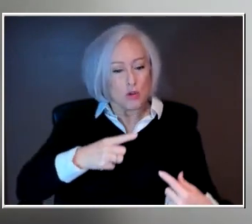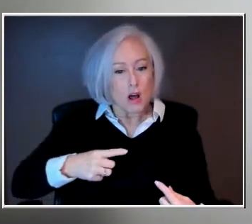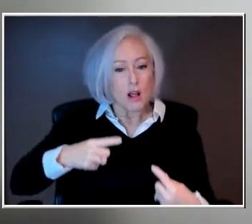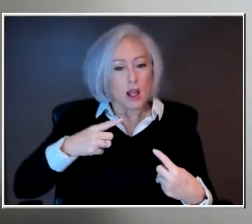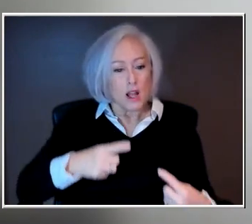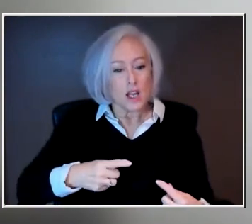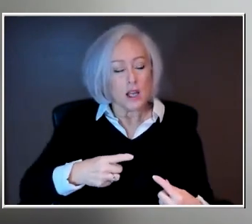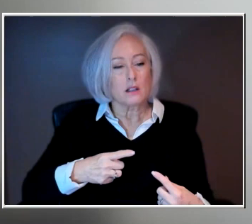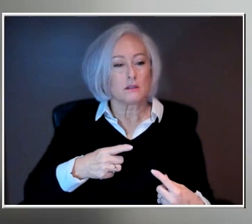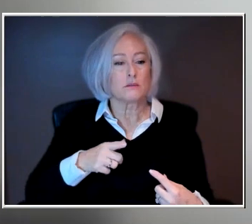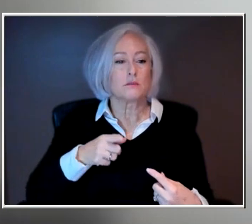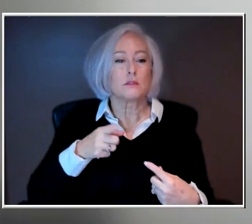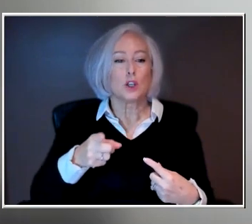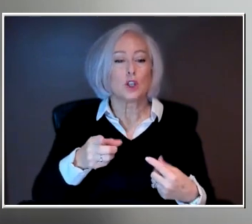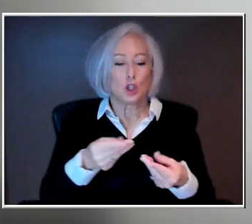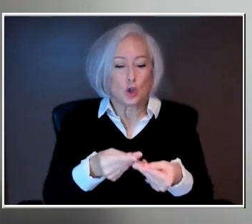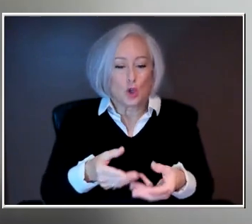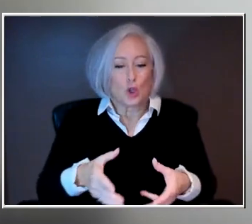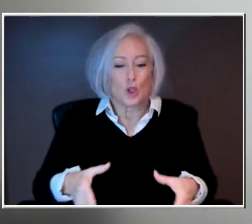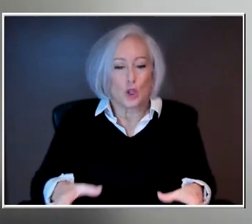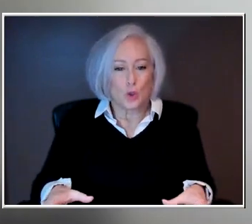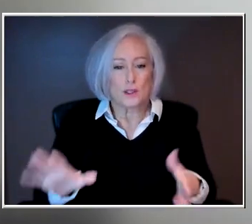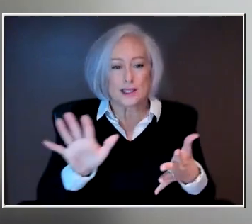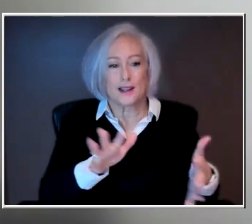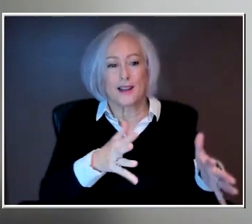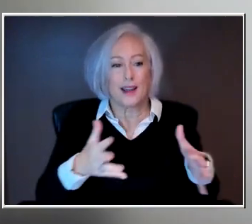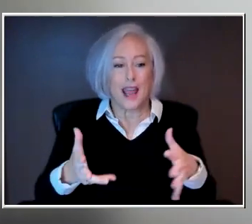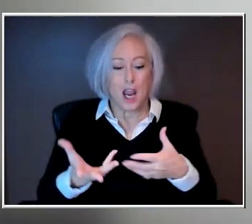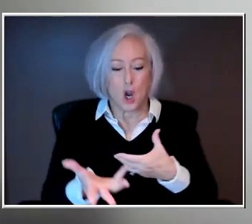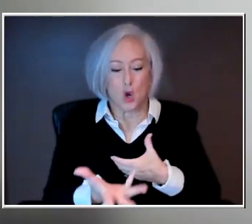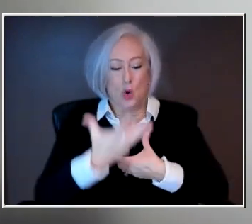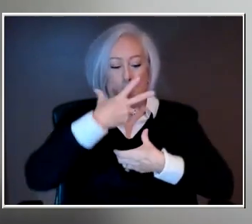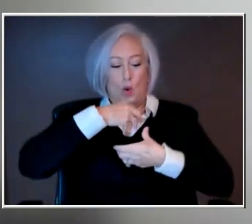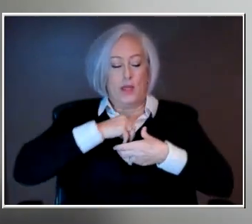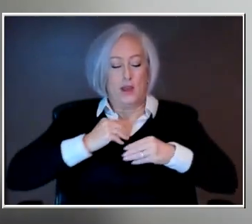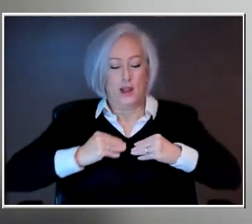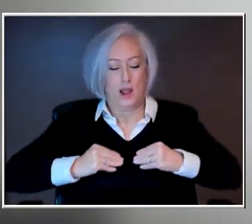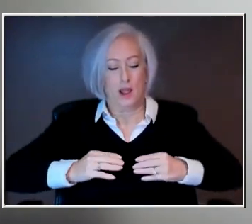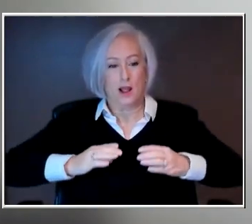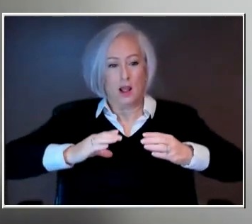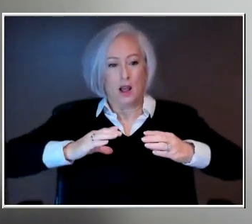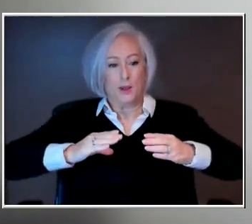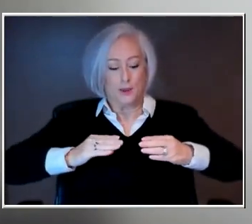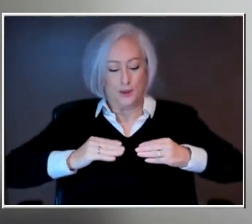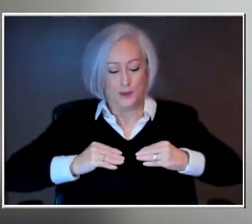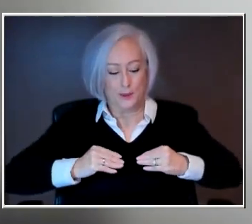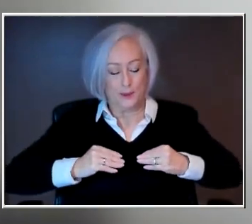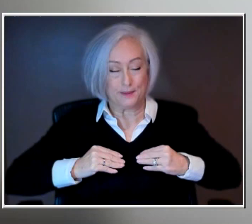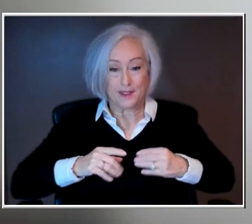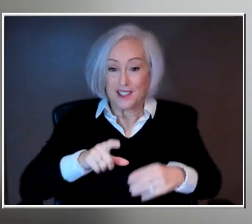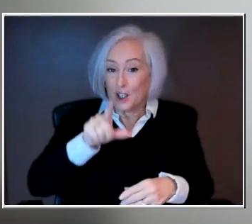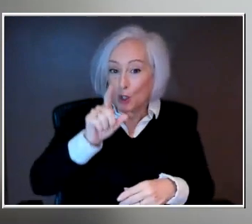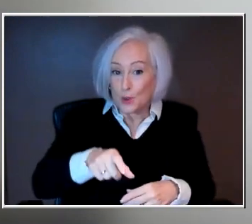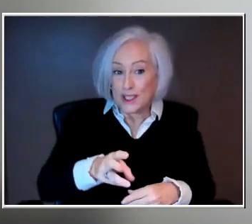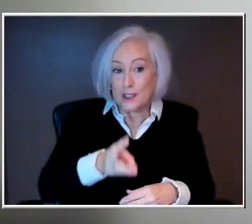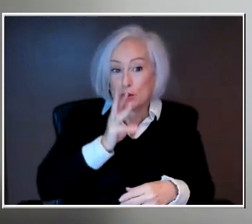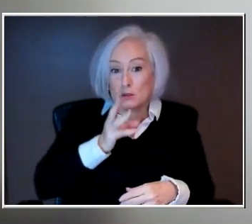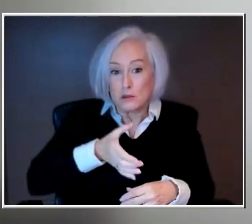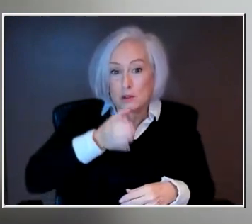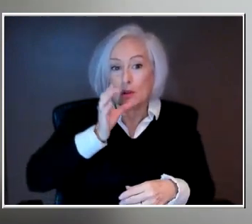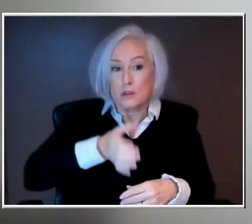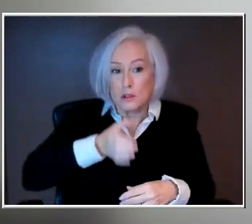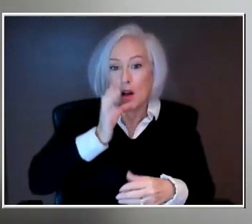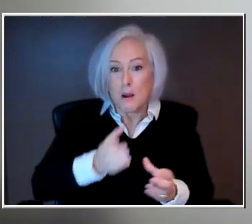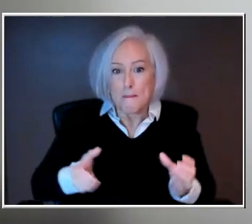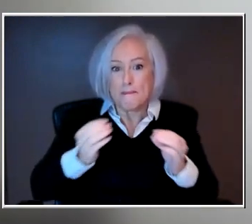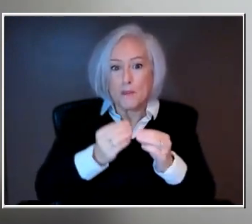of your volume. You just need to hydrate more, because the harder you're working to breathe, and